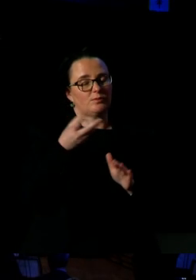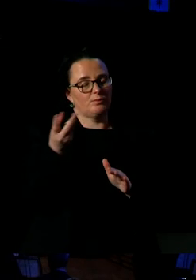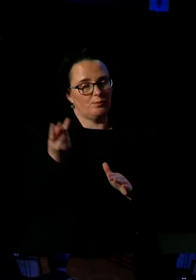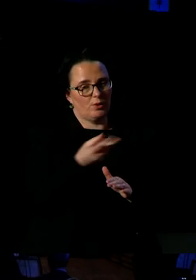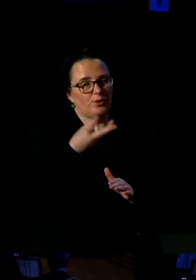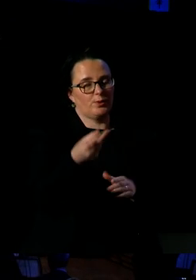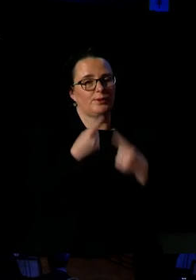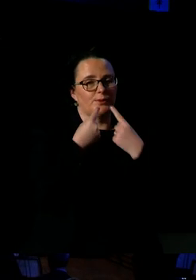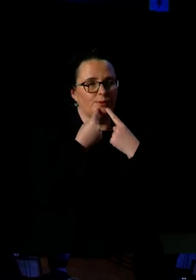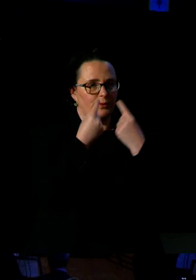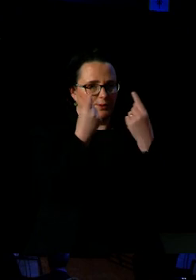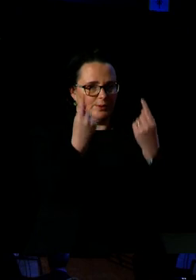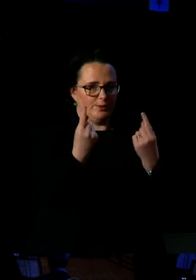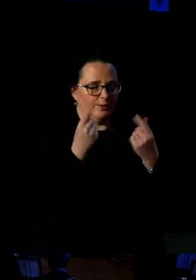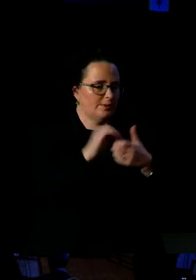candles.